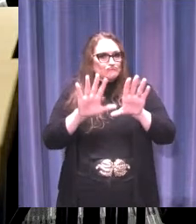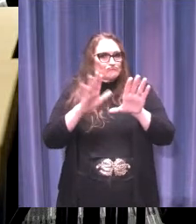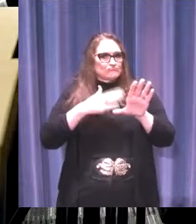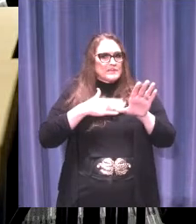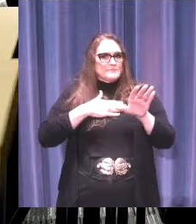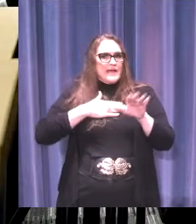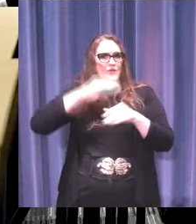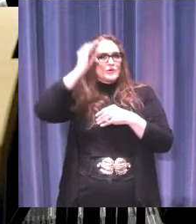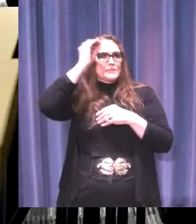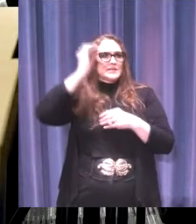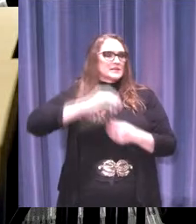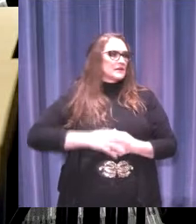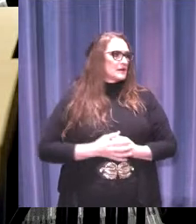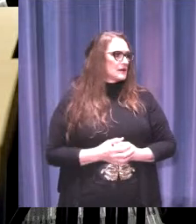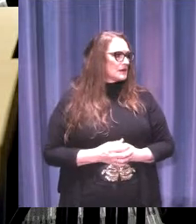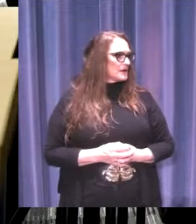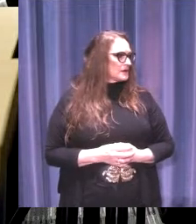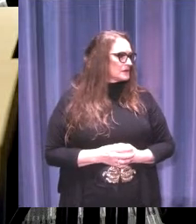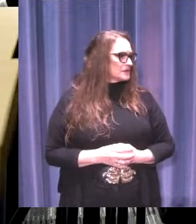own opinion.